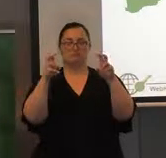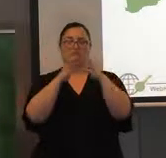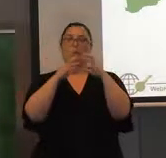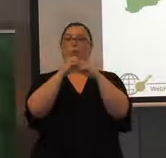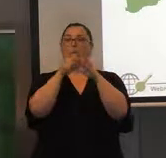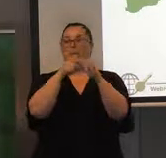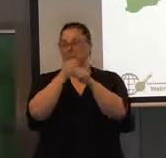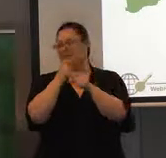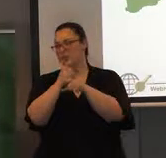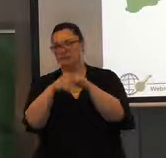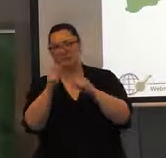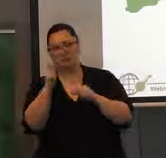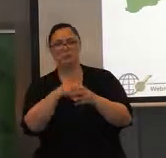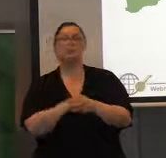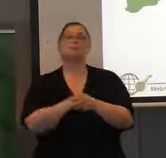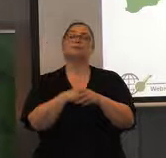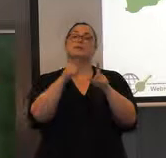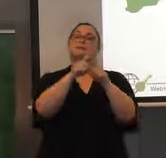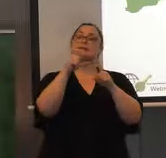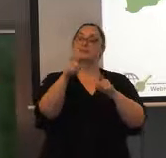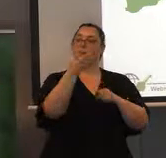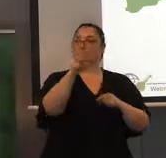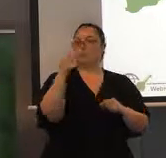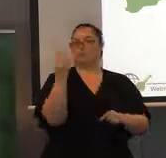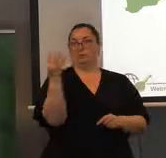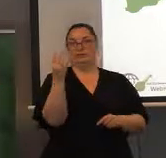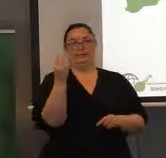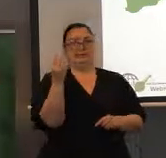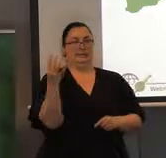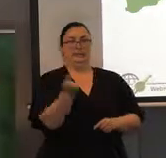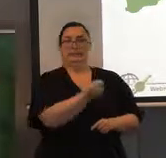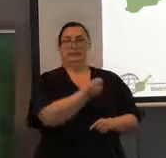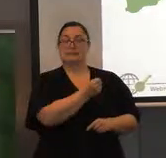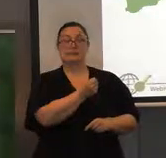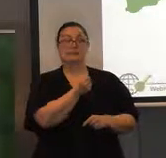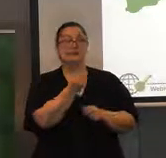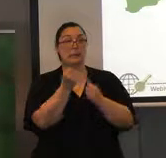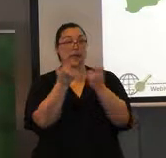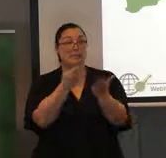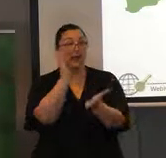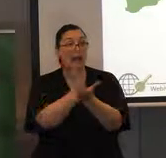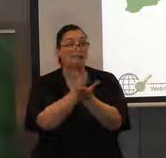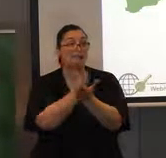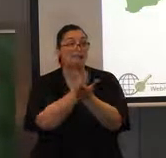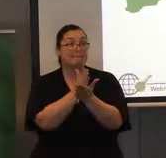call WCAG, and I'll get back to that in a minute, by December 2014.